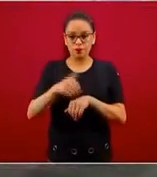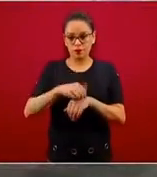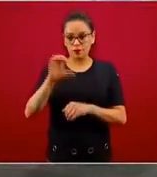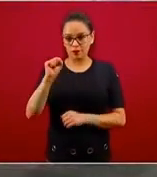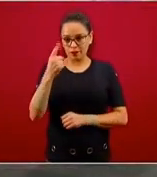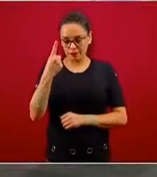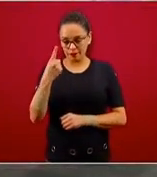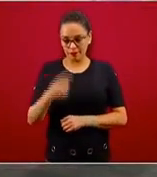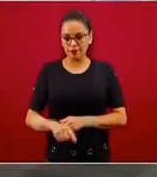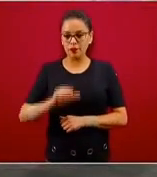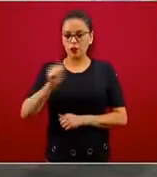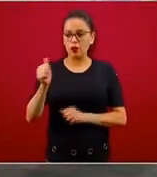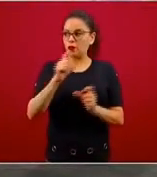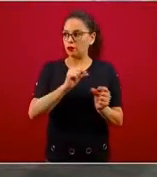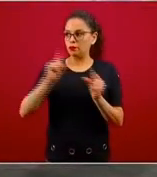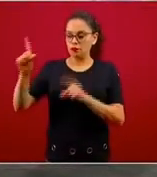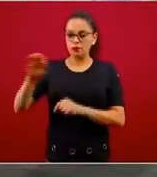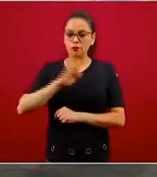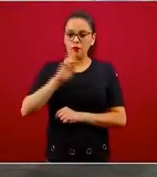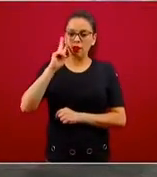month.